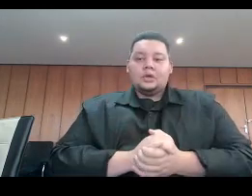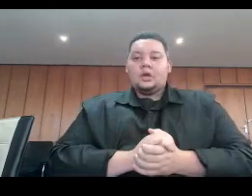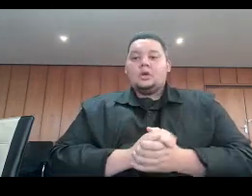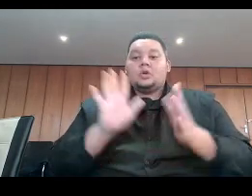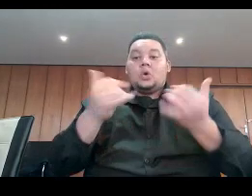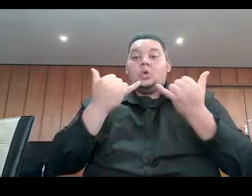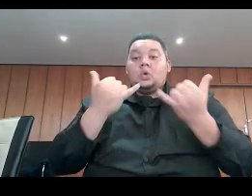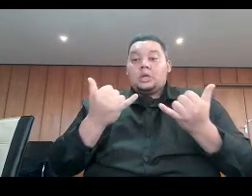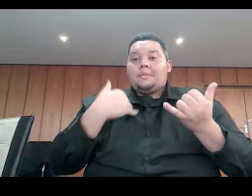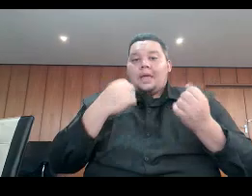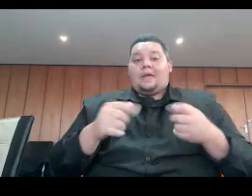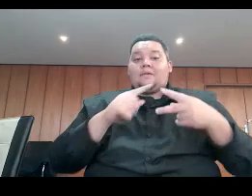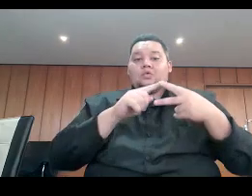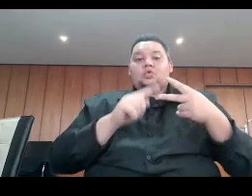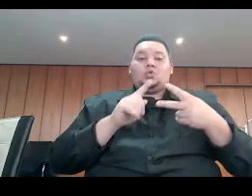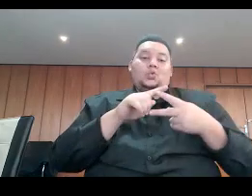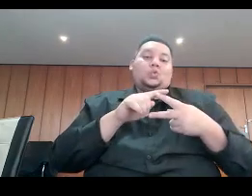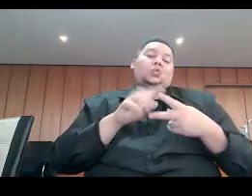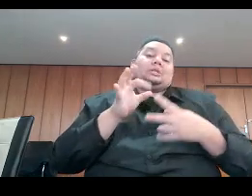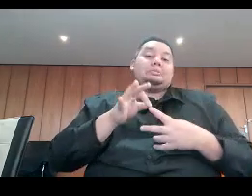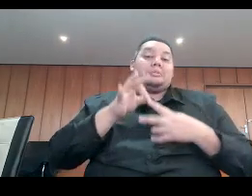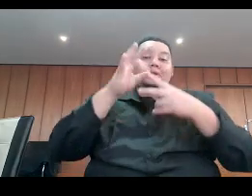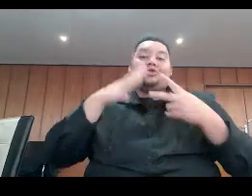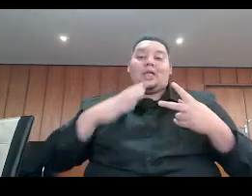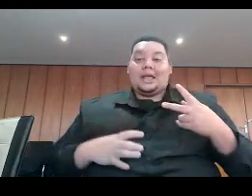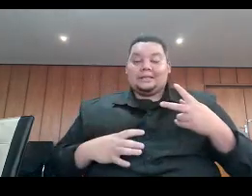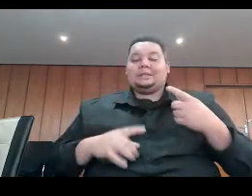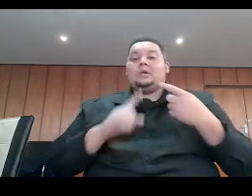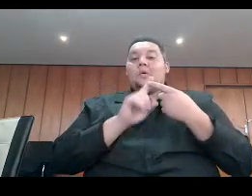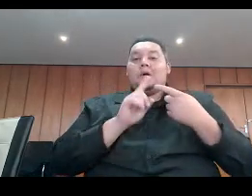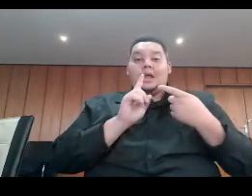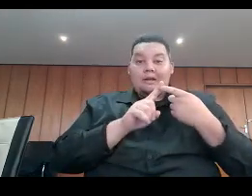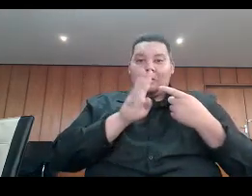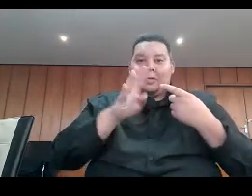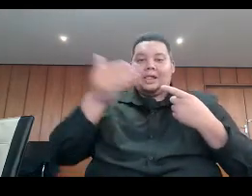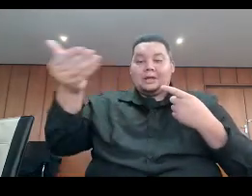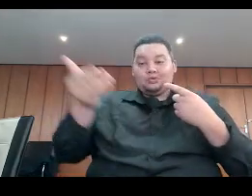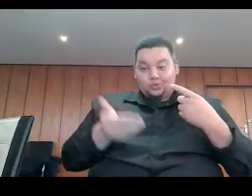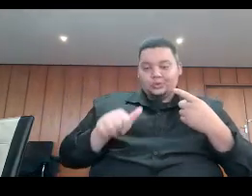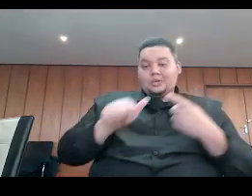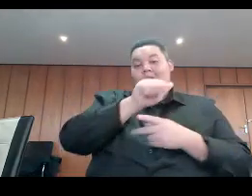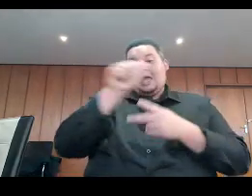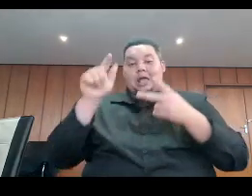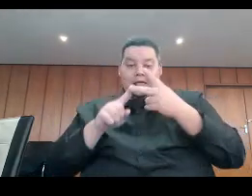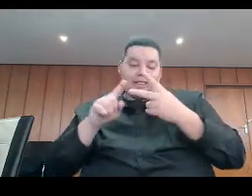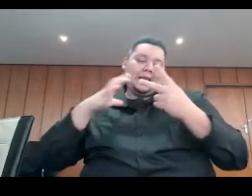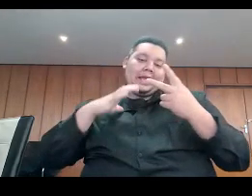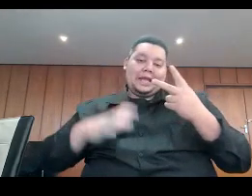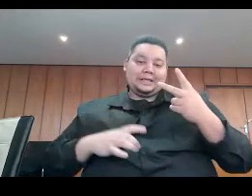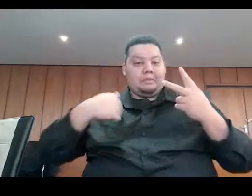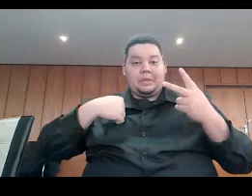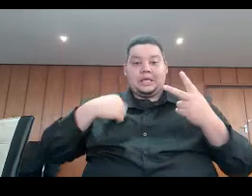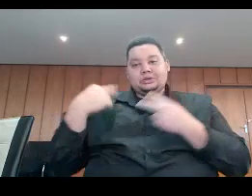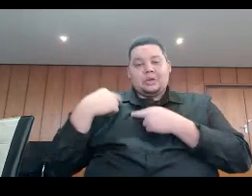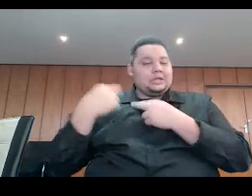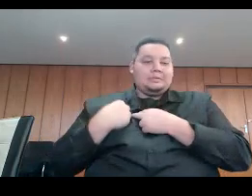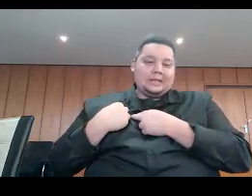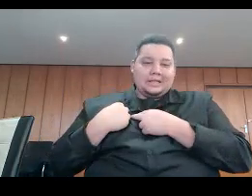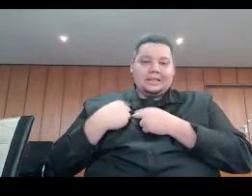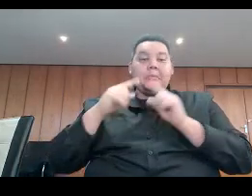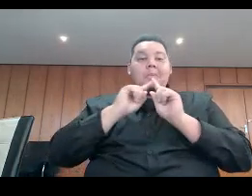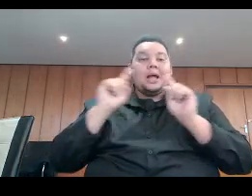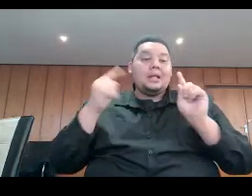So today I've got two very special guests. One of the guests are going to introduce the other guests, so I'm not going to take that part. But what